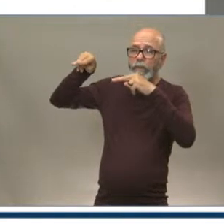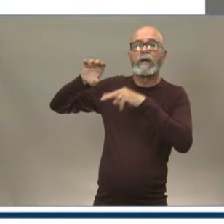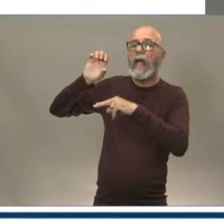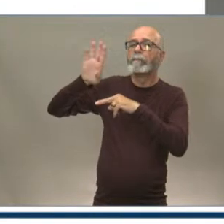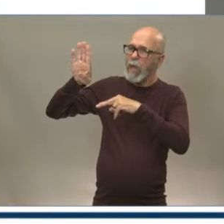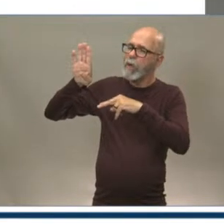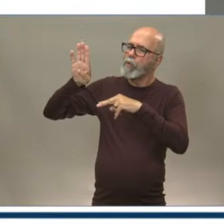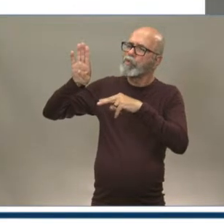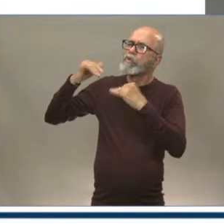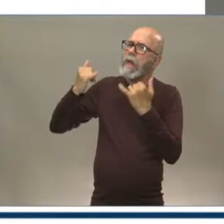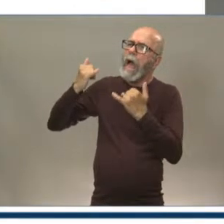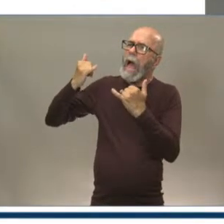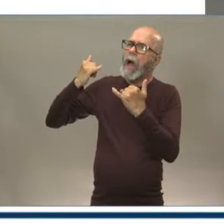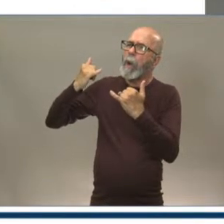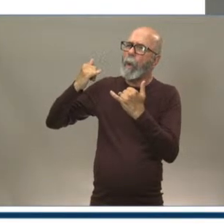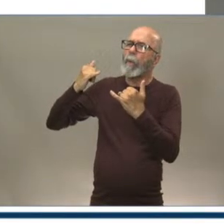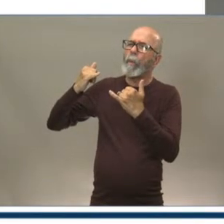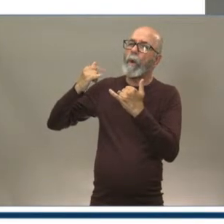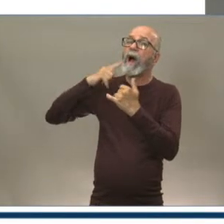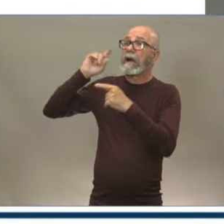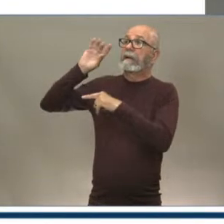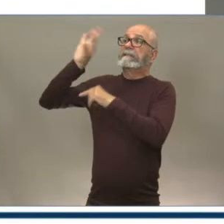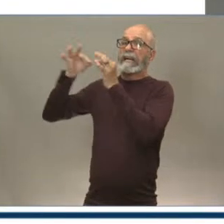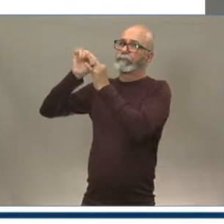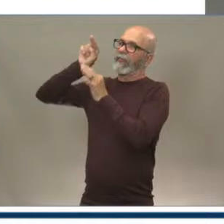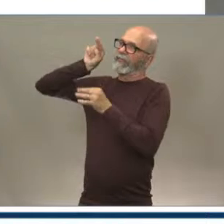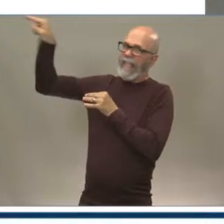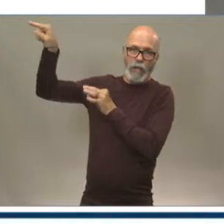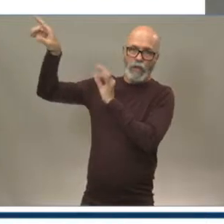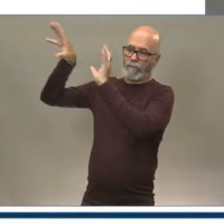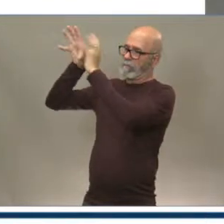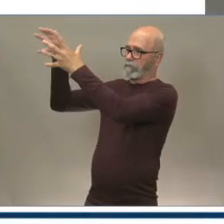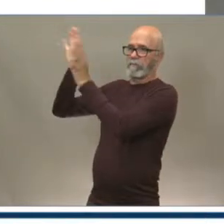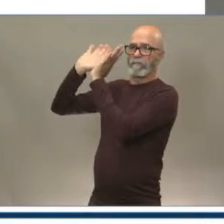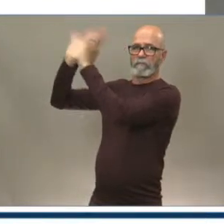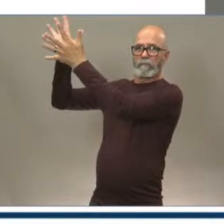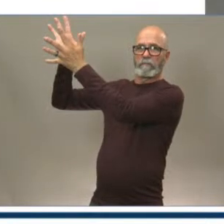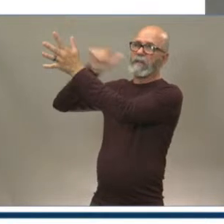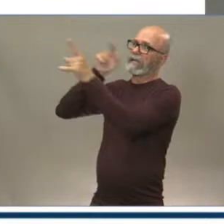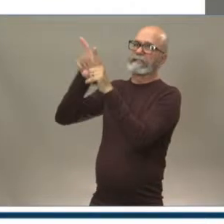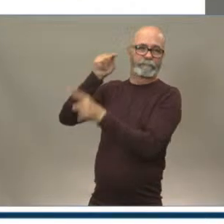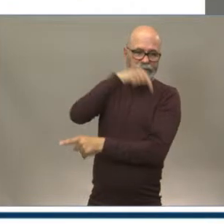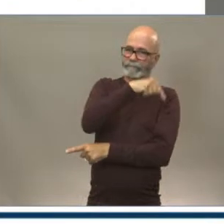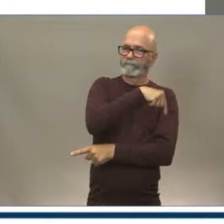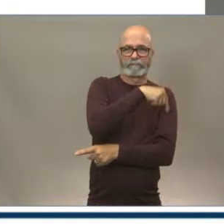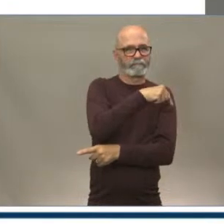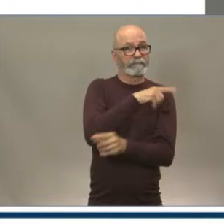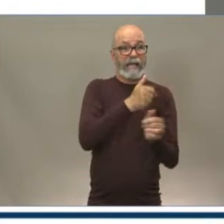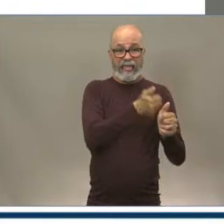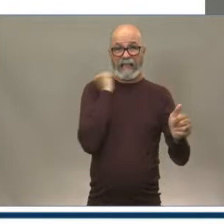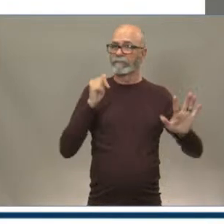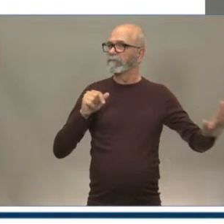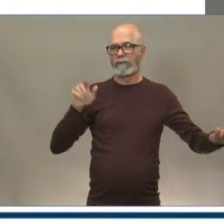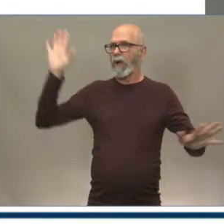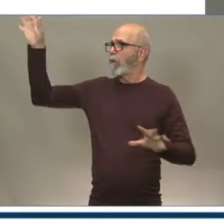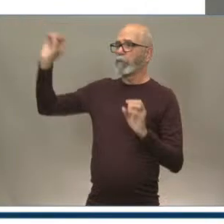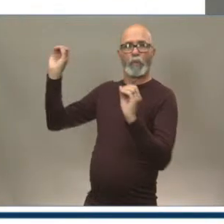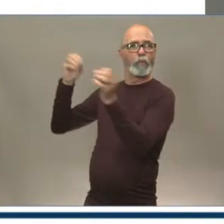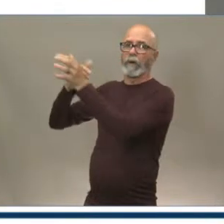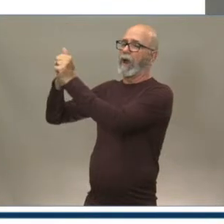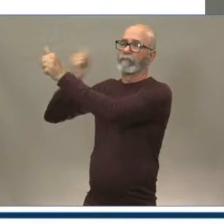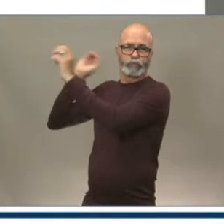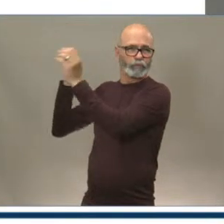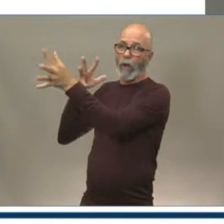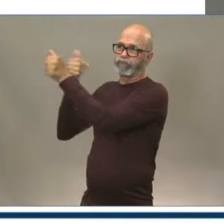capacity directly at Cape Breton Regional Hospital, so they're not dealing with the same backlog issues that we are down at the lab here in